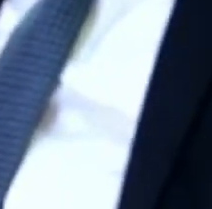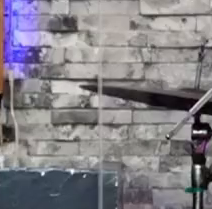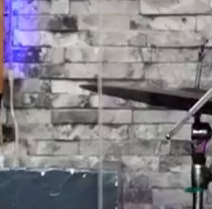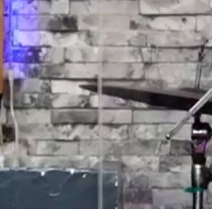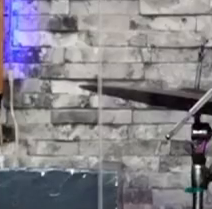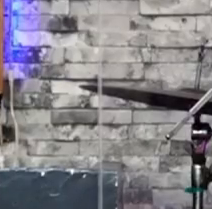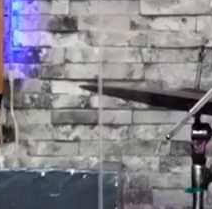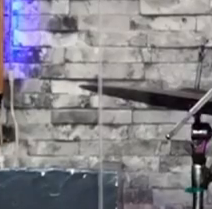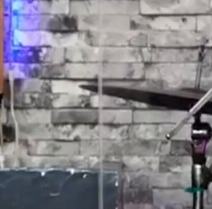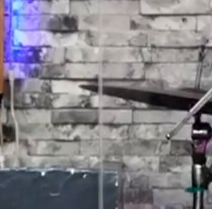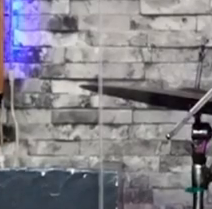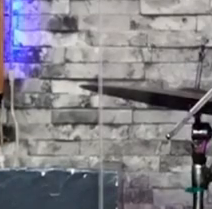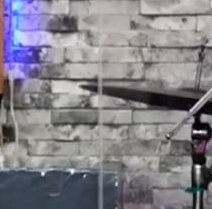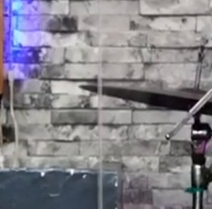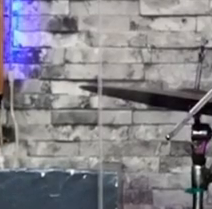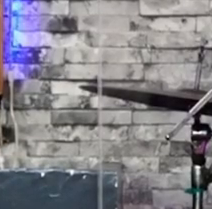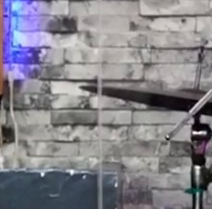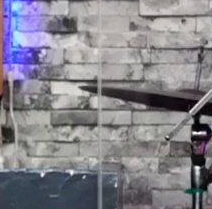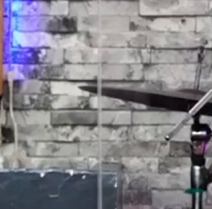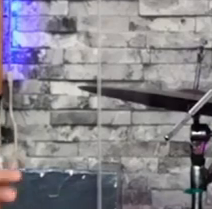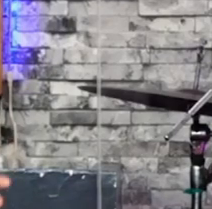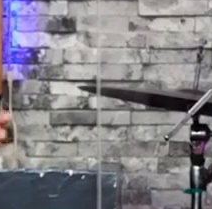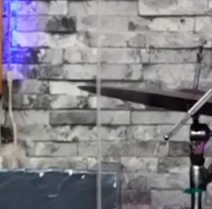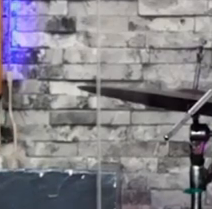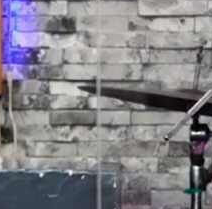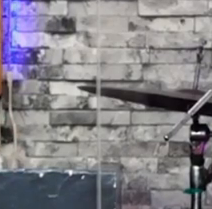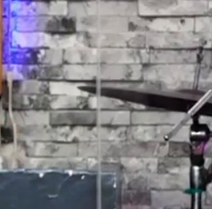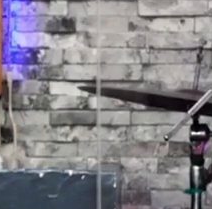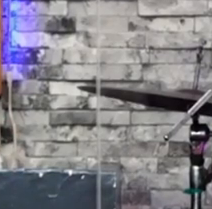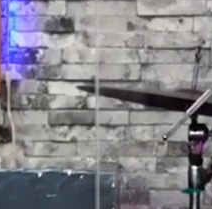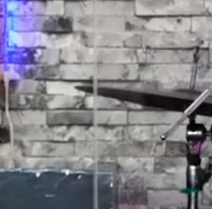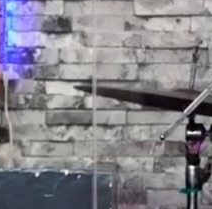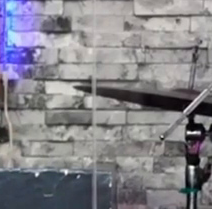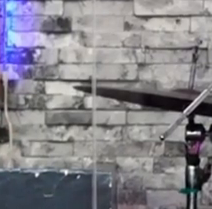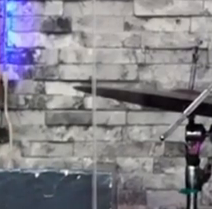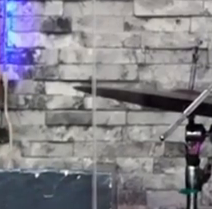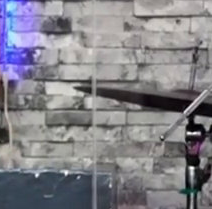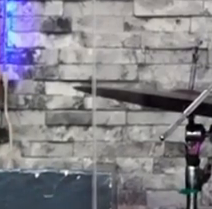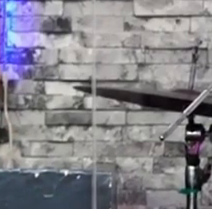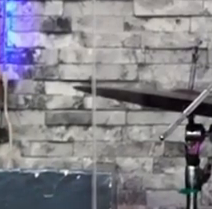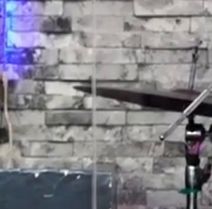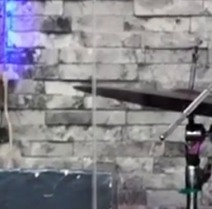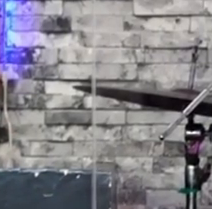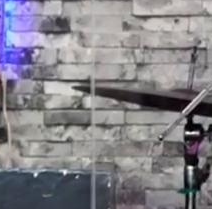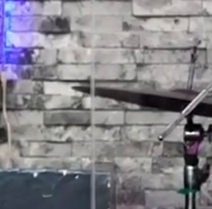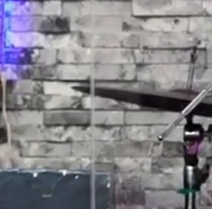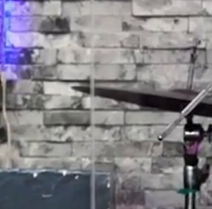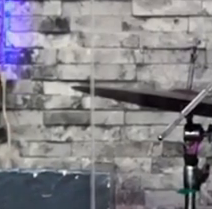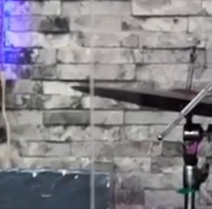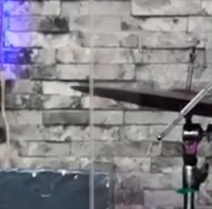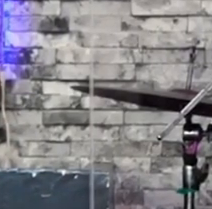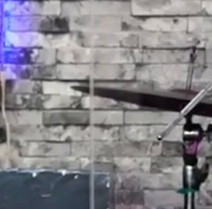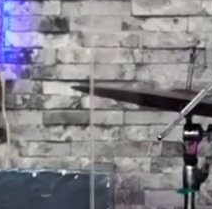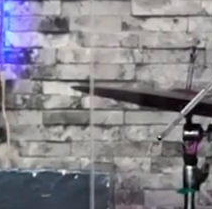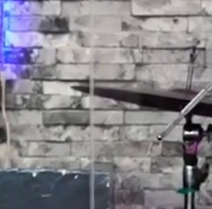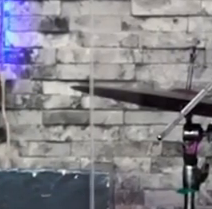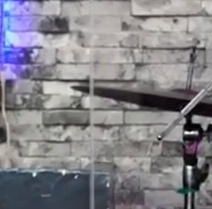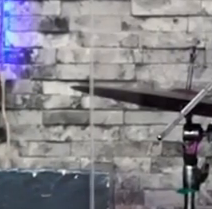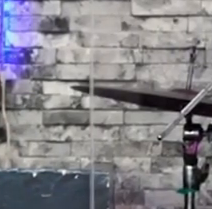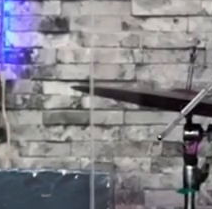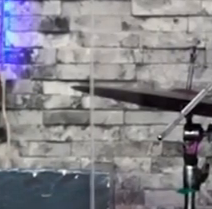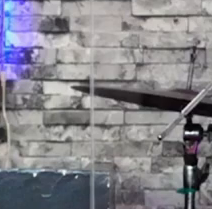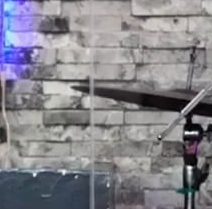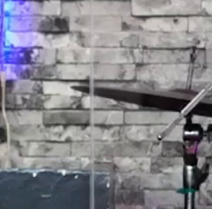So enlargement simply means making room for, or becoming bigger. Ama kuwa kubwa zaidi.